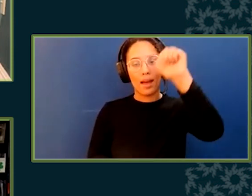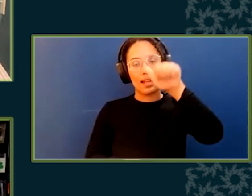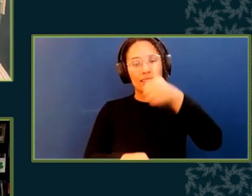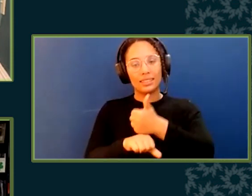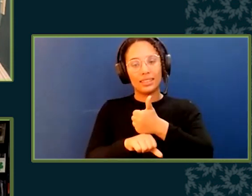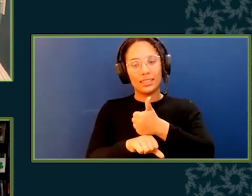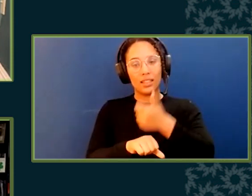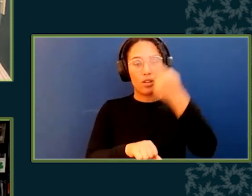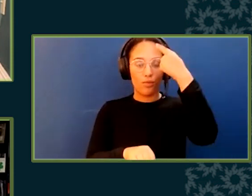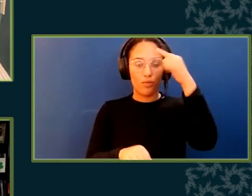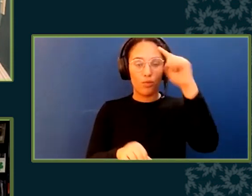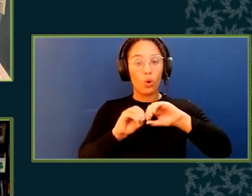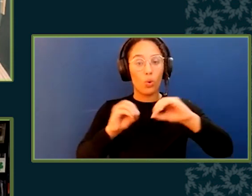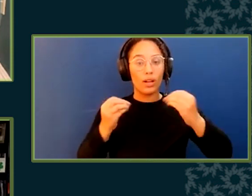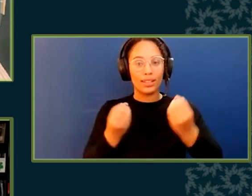whole, and having